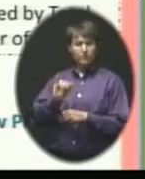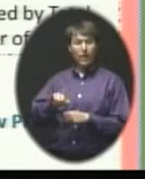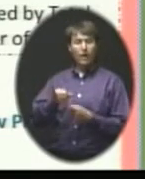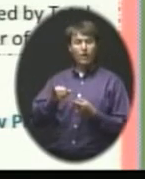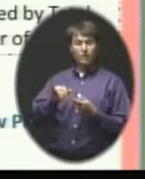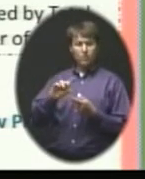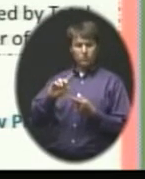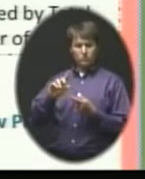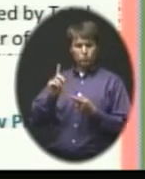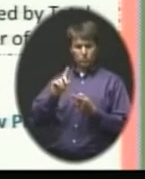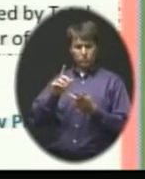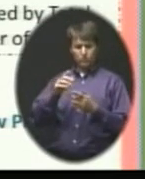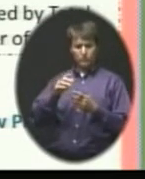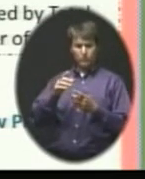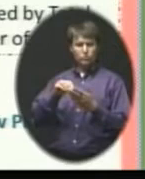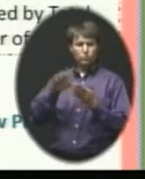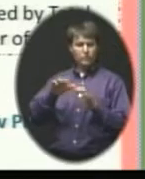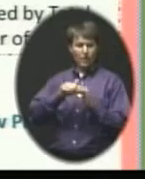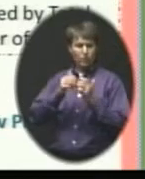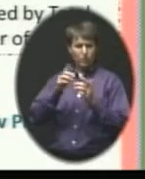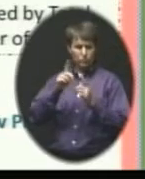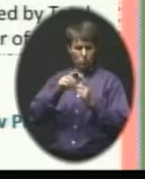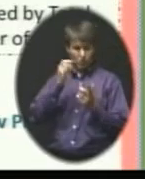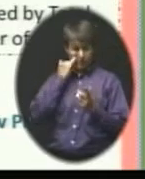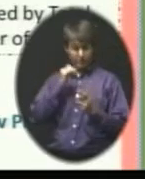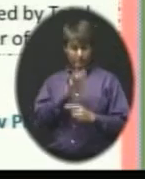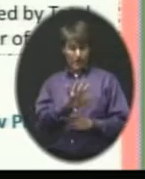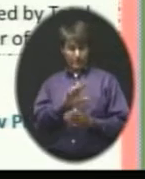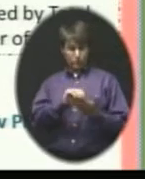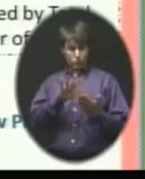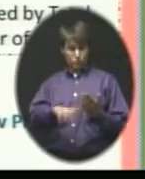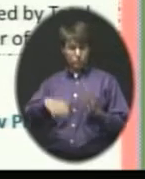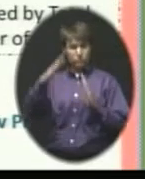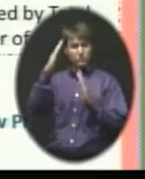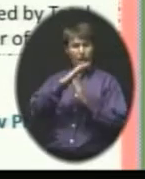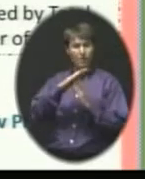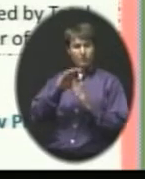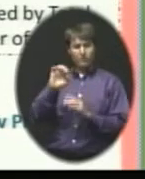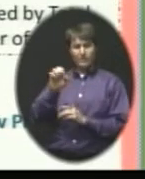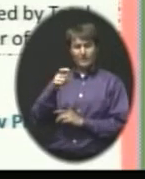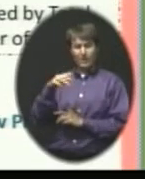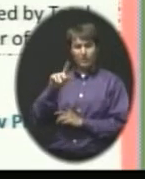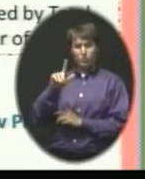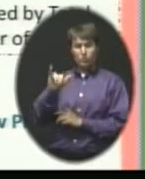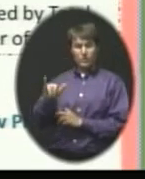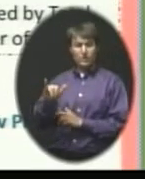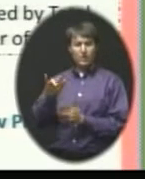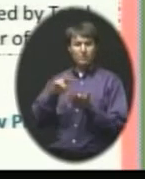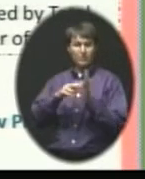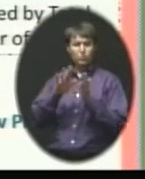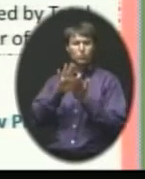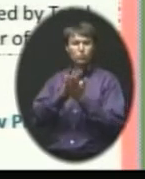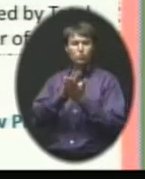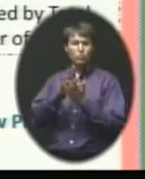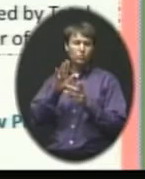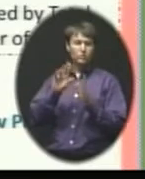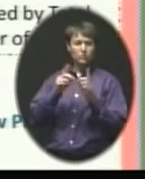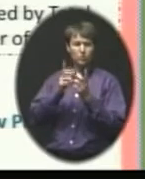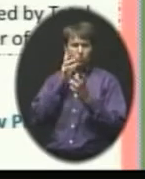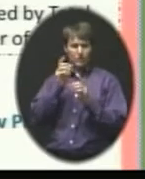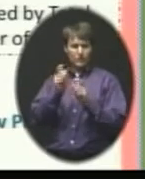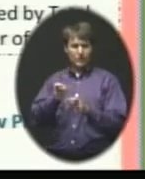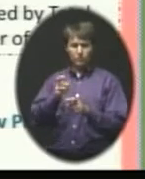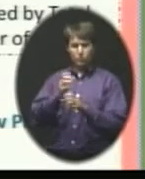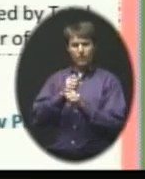score on the assessment. So if five students score in an exemplary category, a school or a district would get 5,000 points.